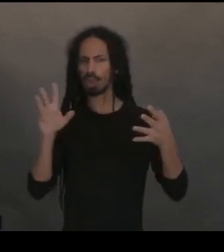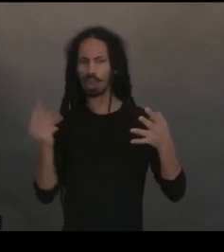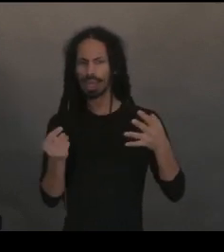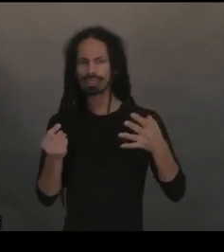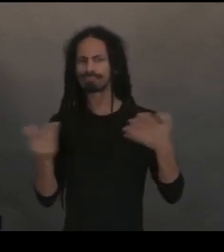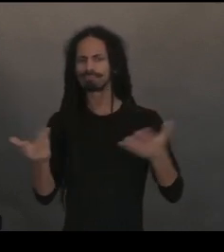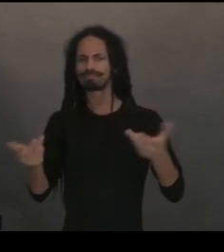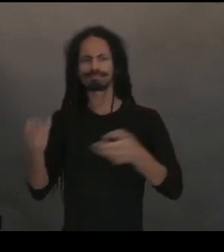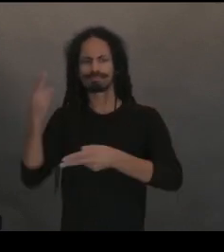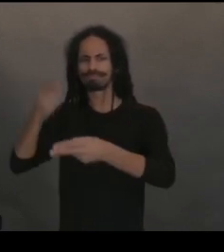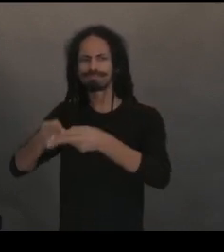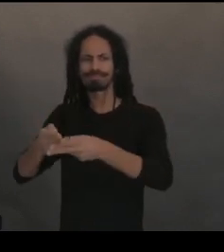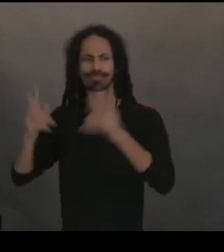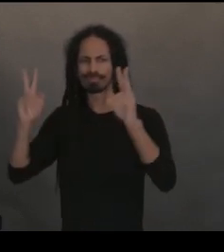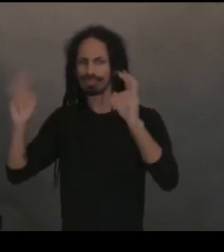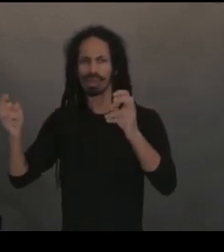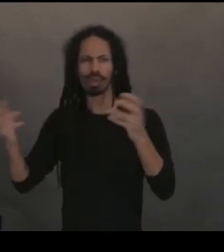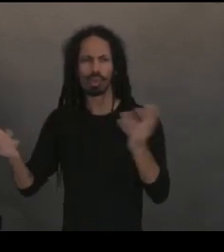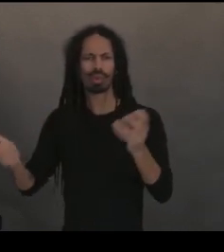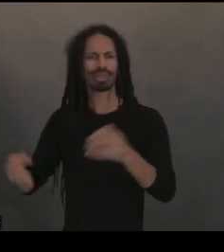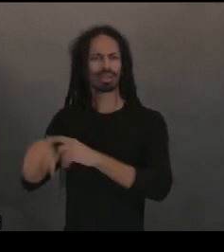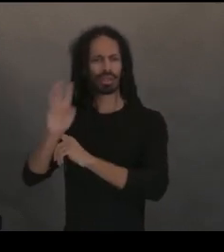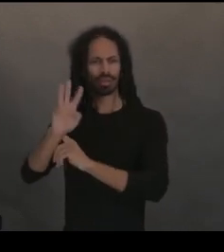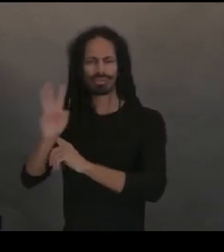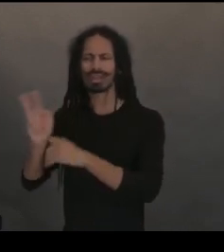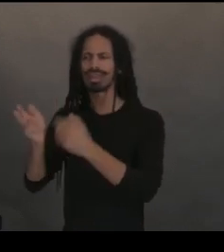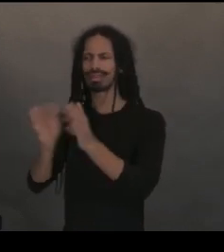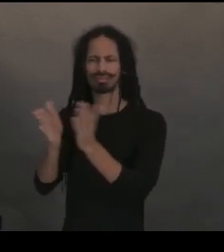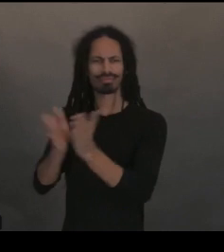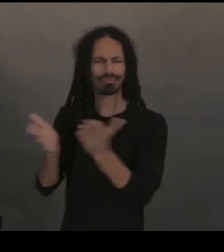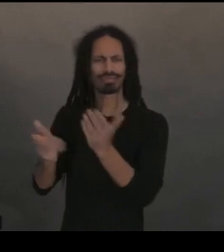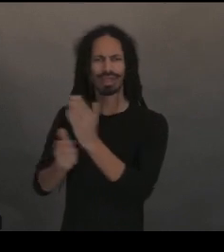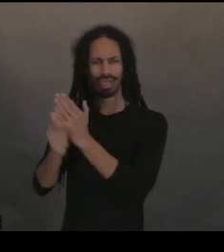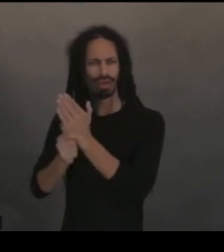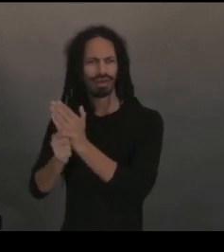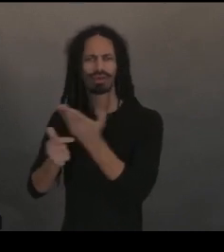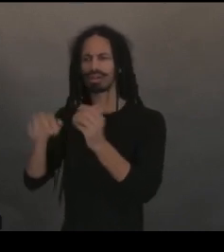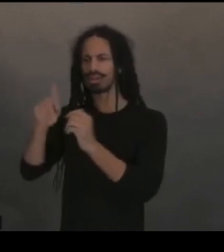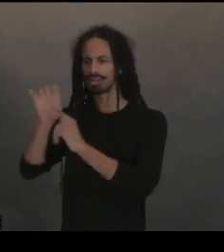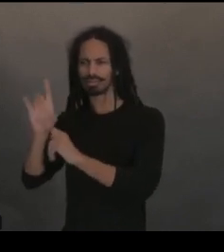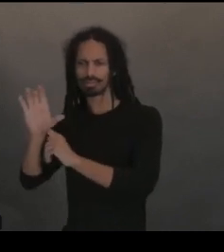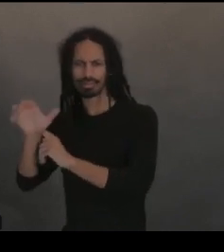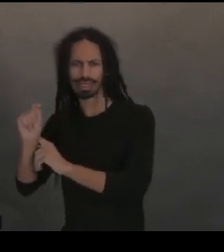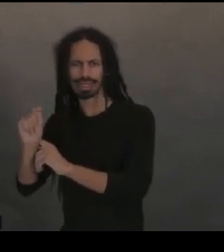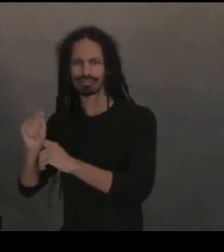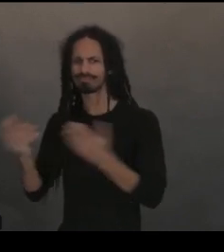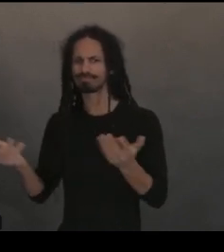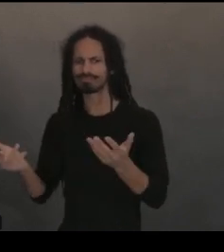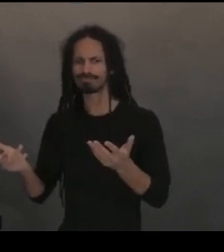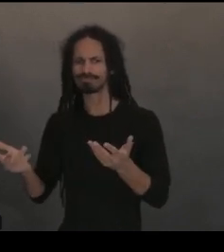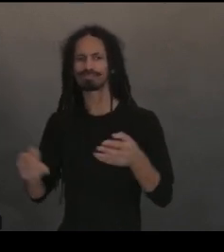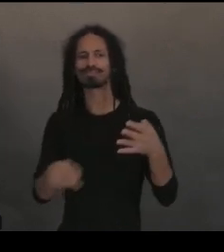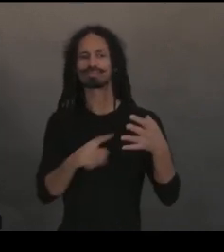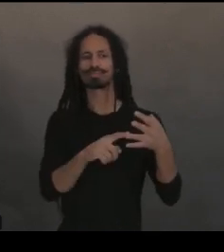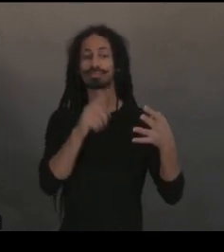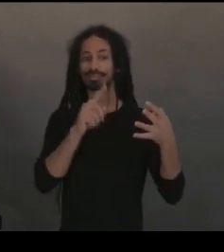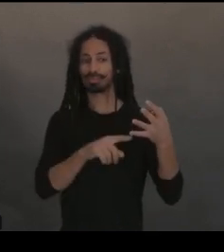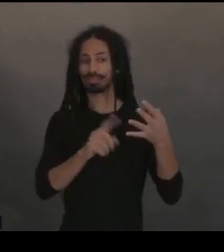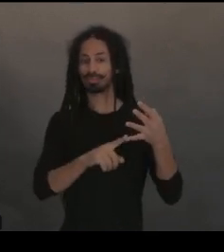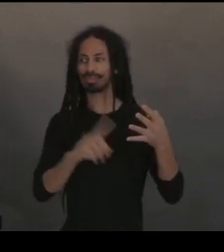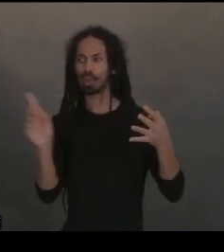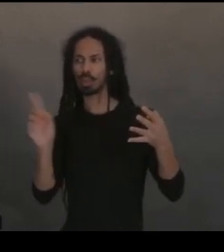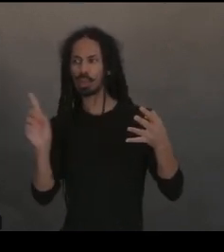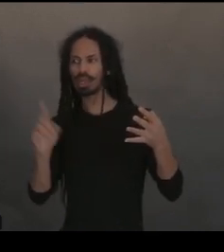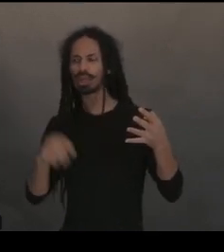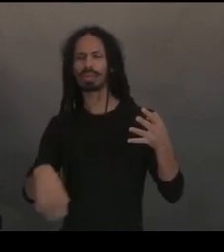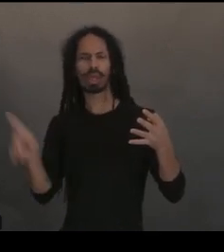web page or the article or the book or the podcast. And then where? Where can I